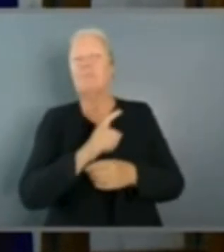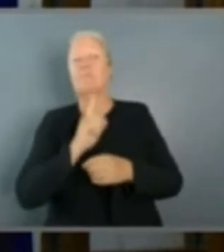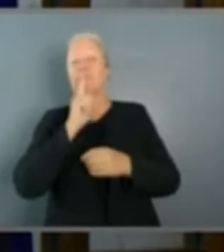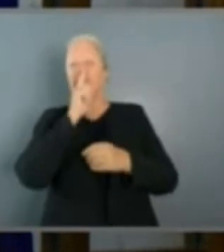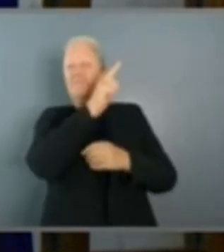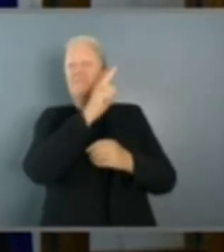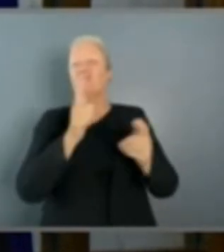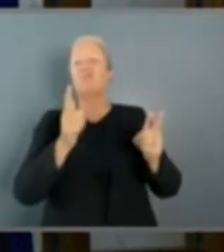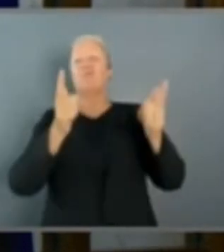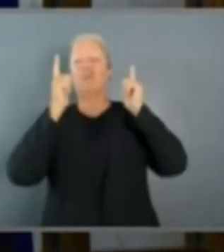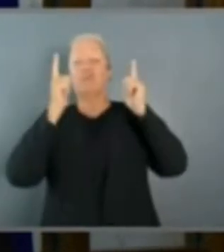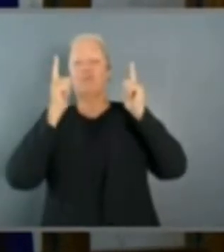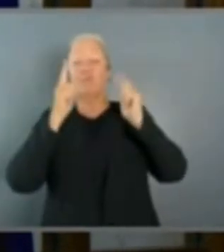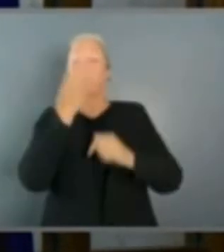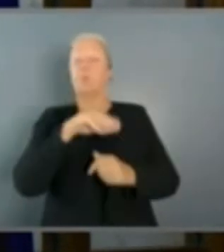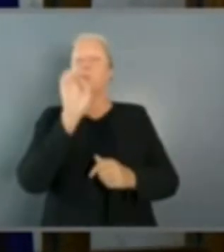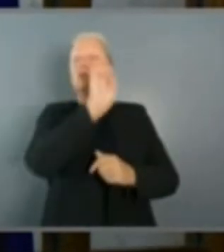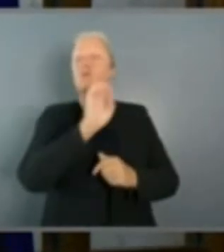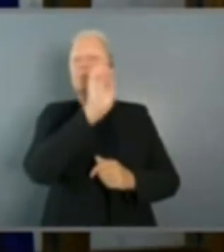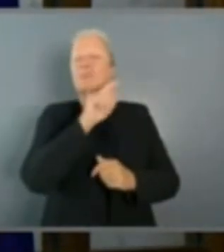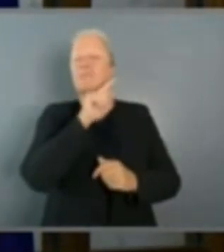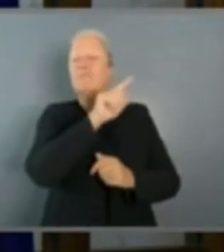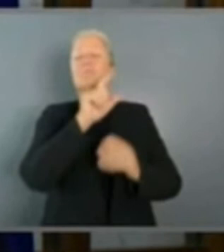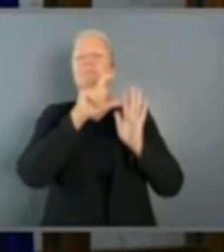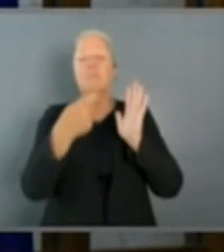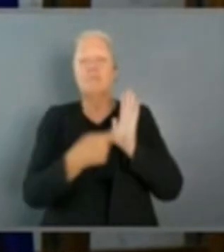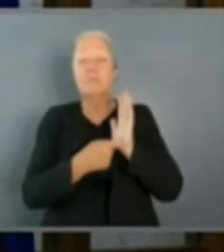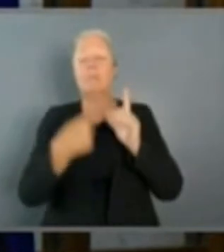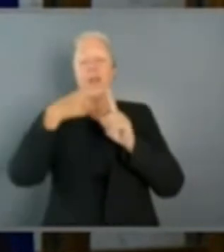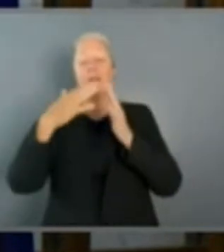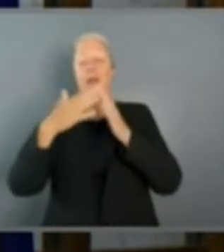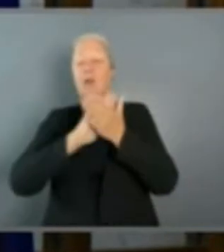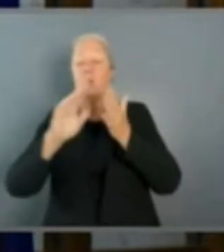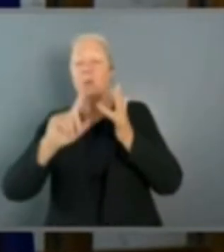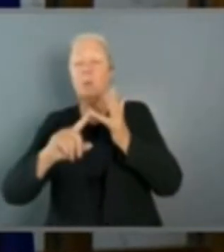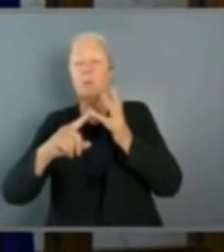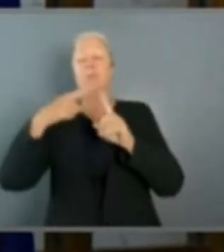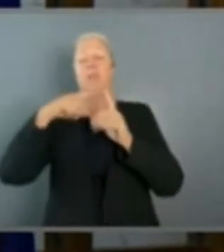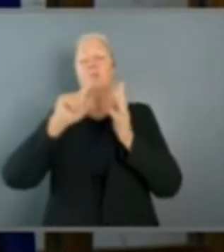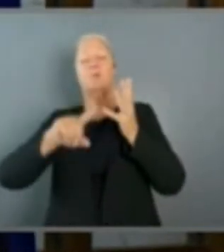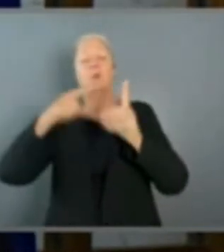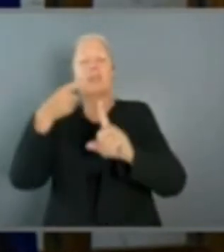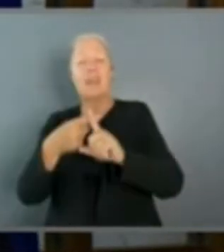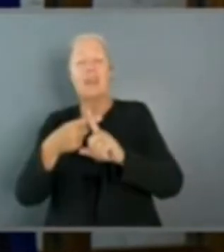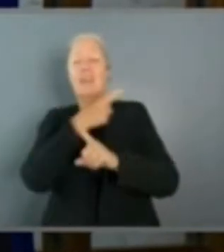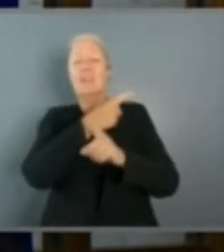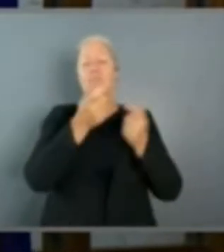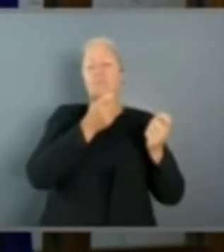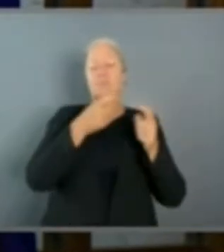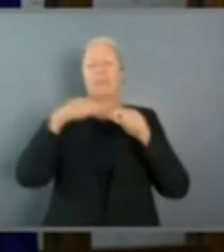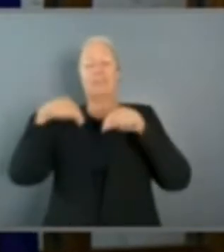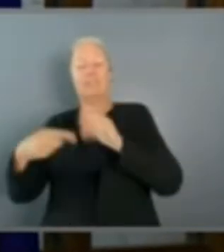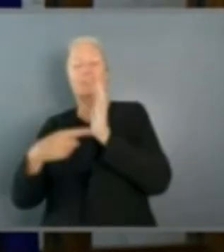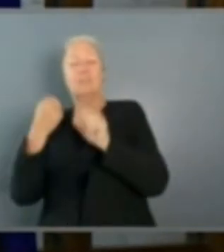head said the same thing. As the WHO and the UK regulator, the TGA here in Australia,